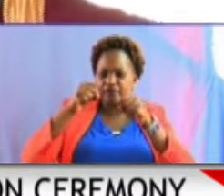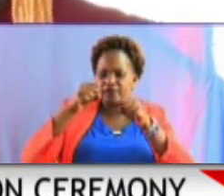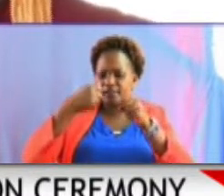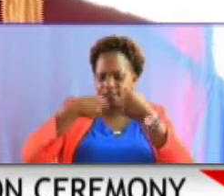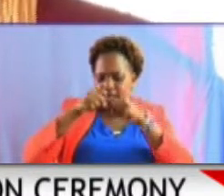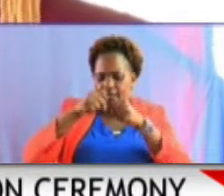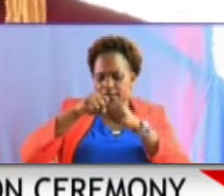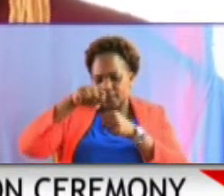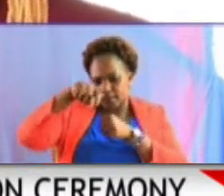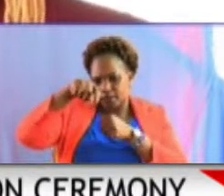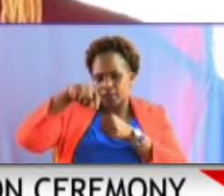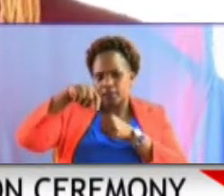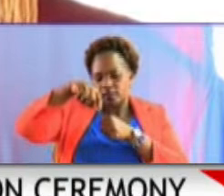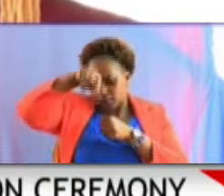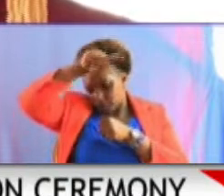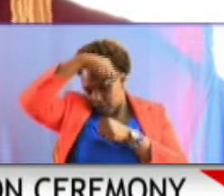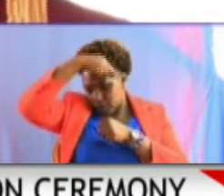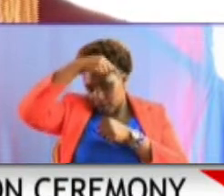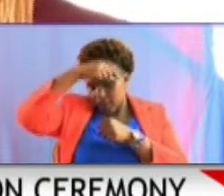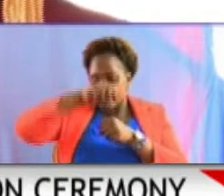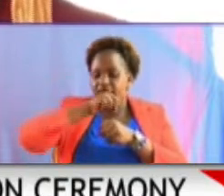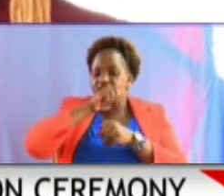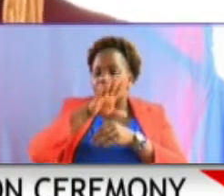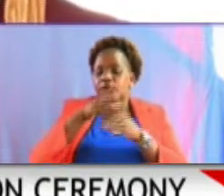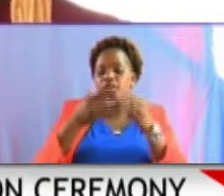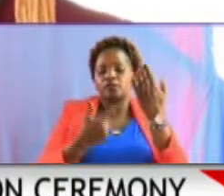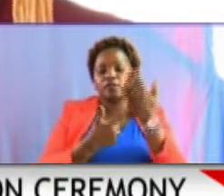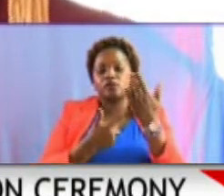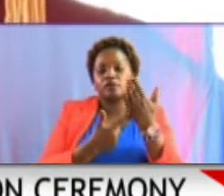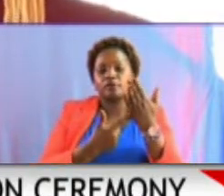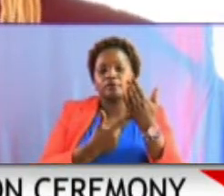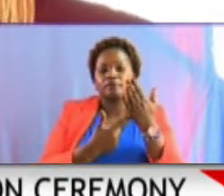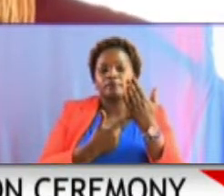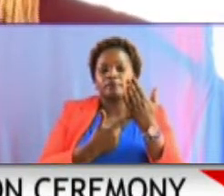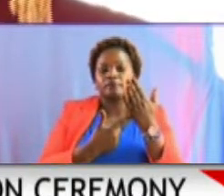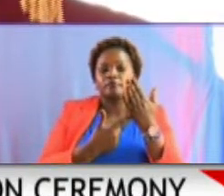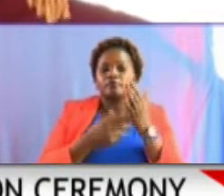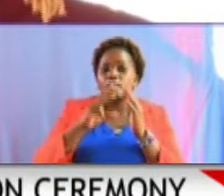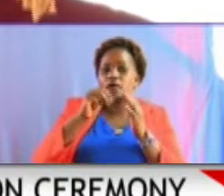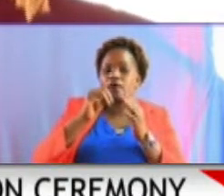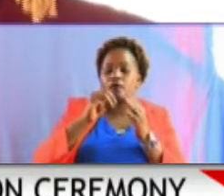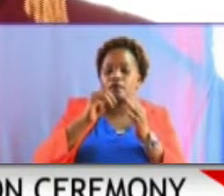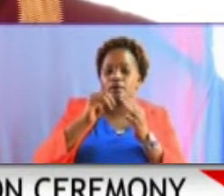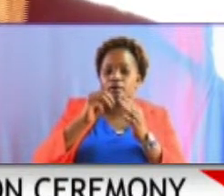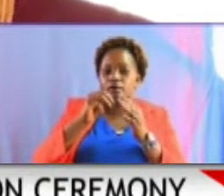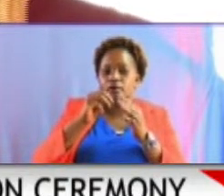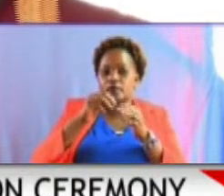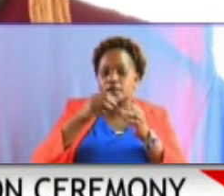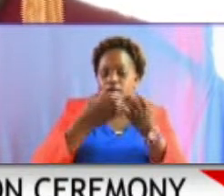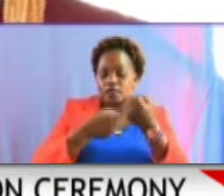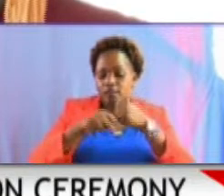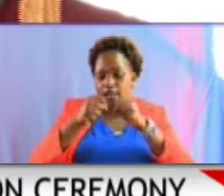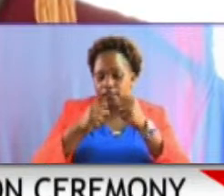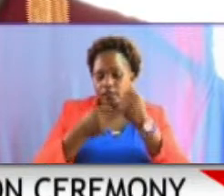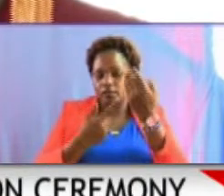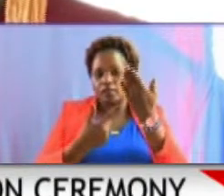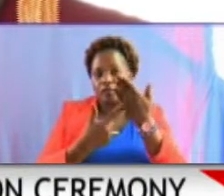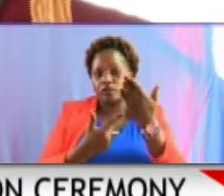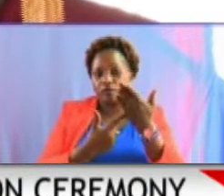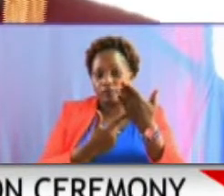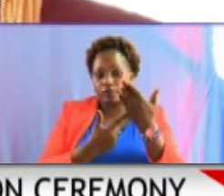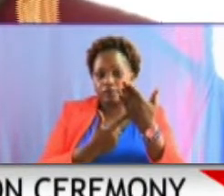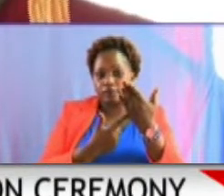in the School of Computing and Information Technology. Master of Science in Information